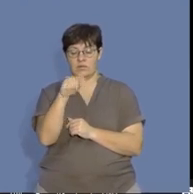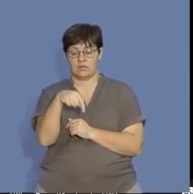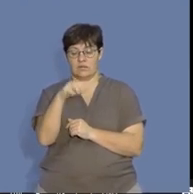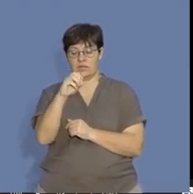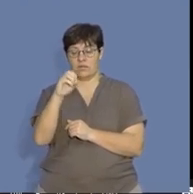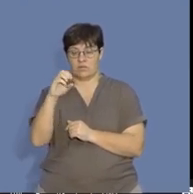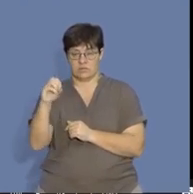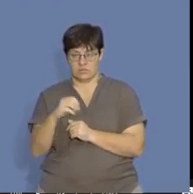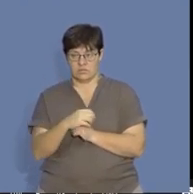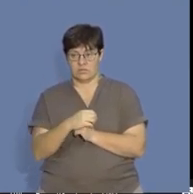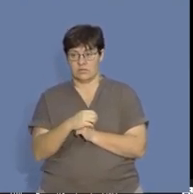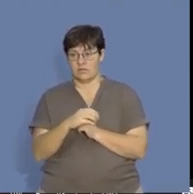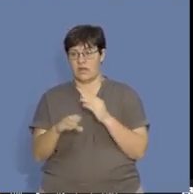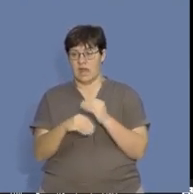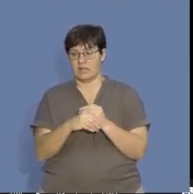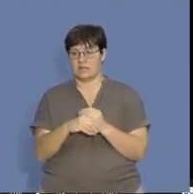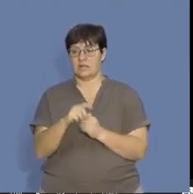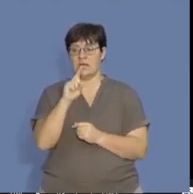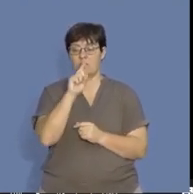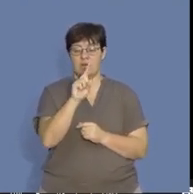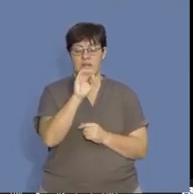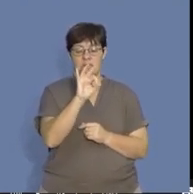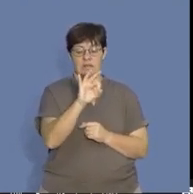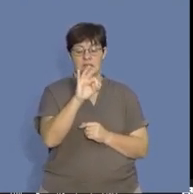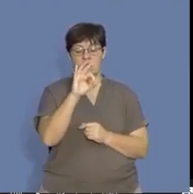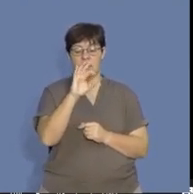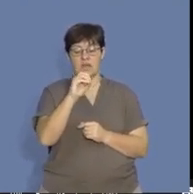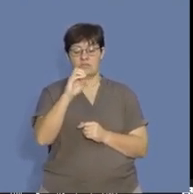1,400,000. Okay, we adding